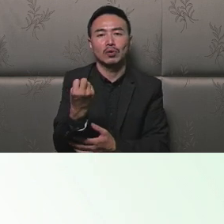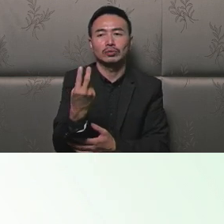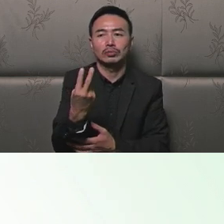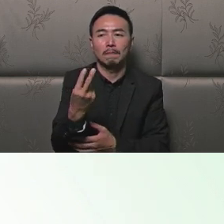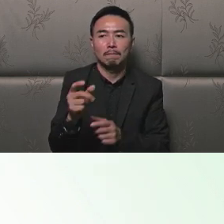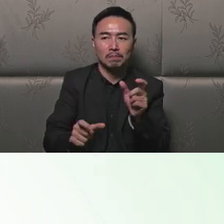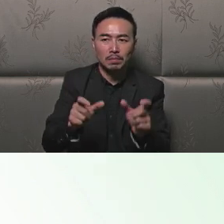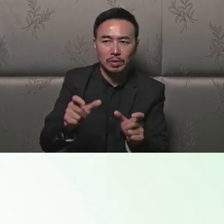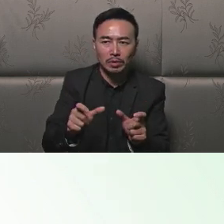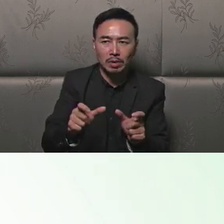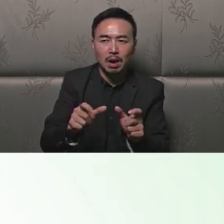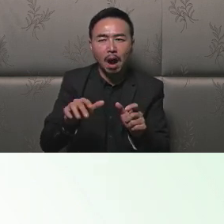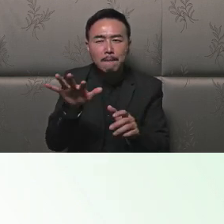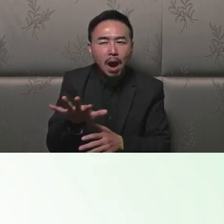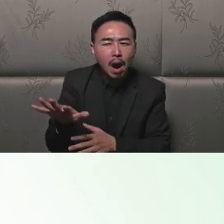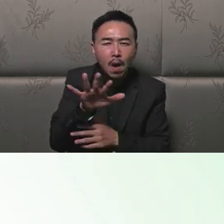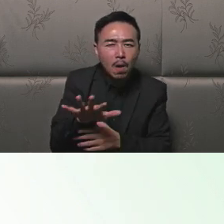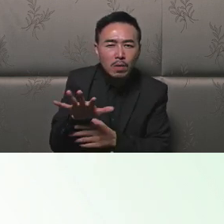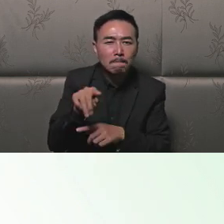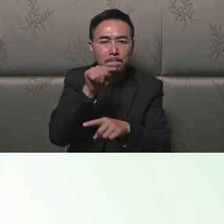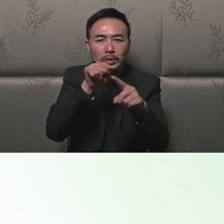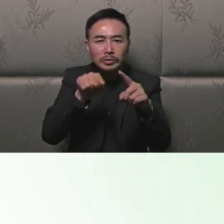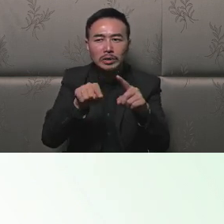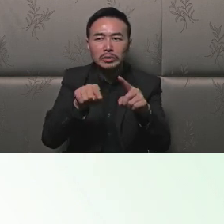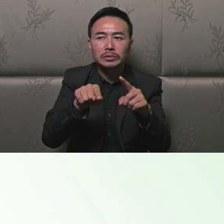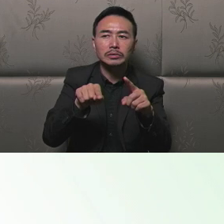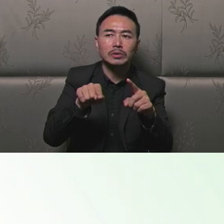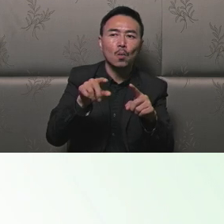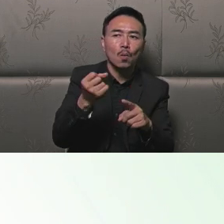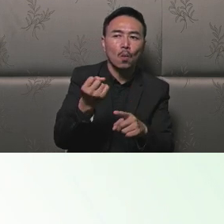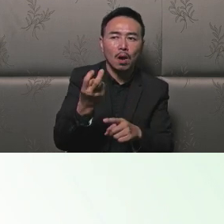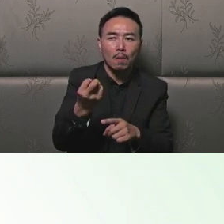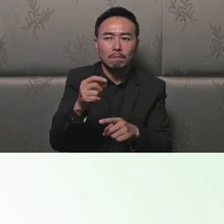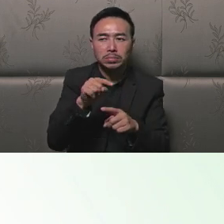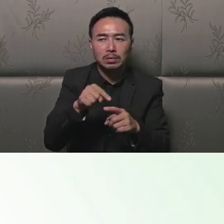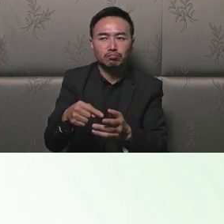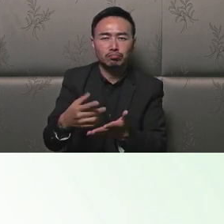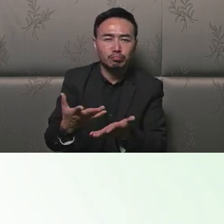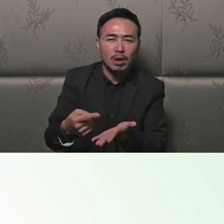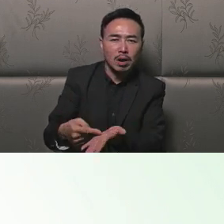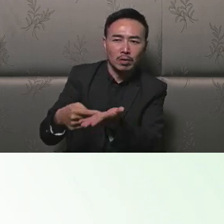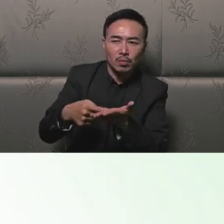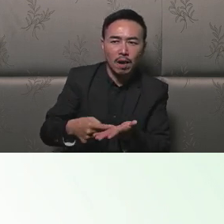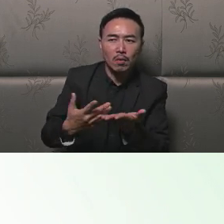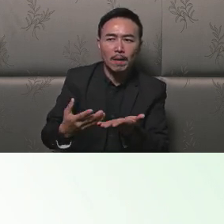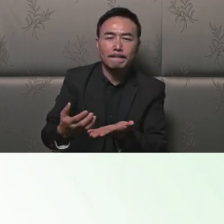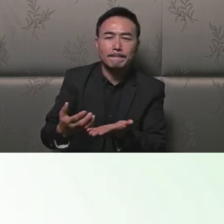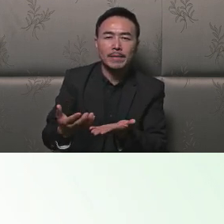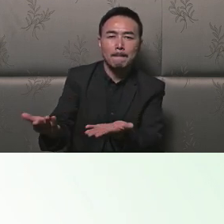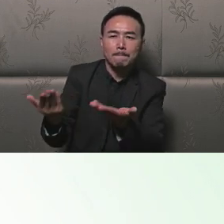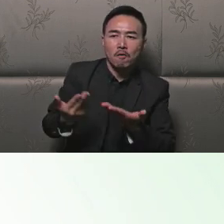had 1,942 scholarships. We need to keep that going. And to be able to build on